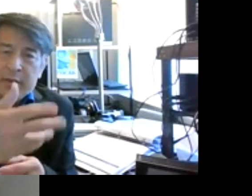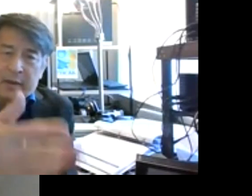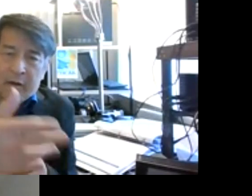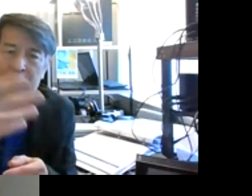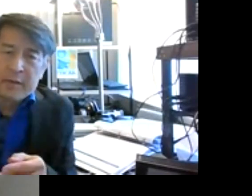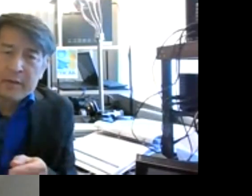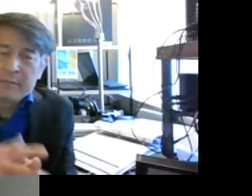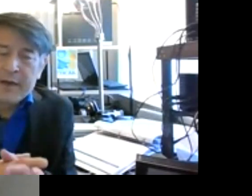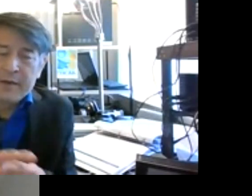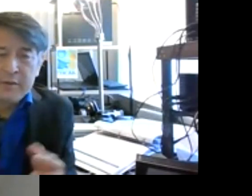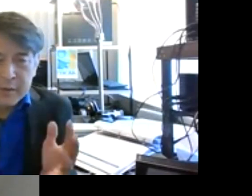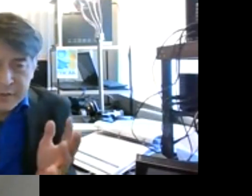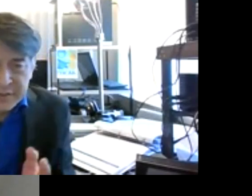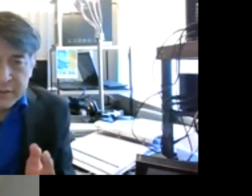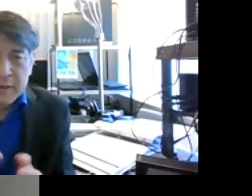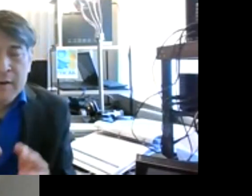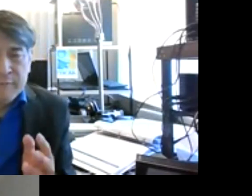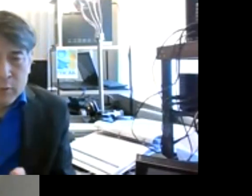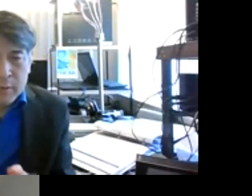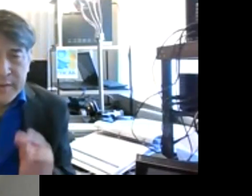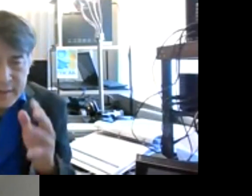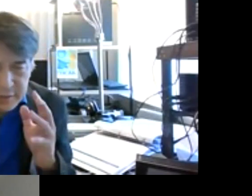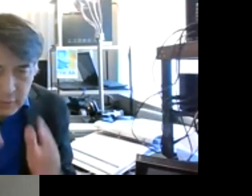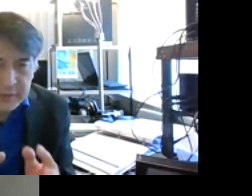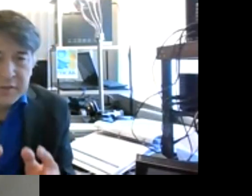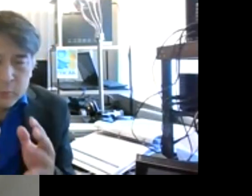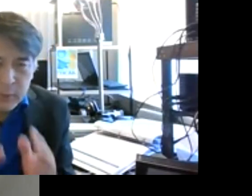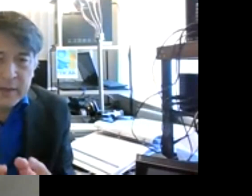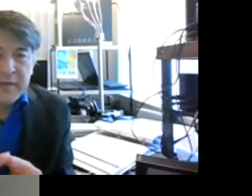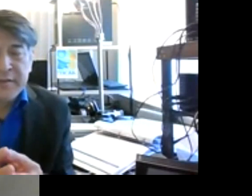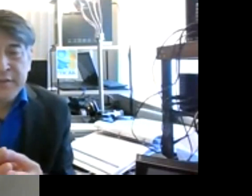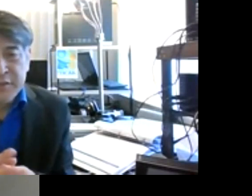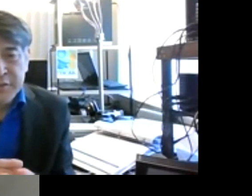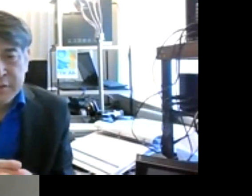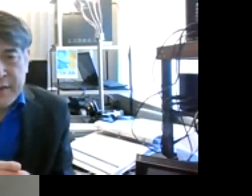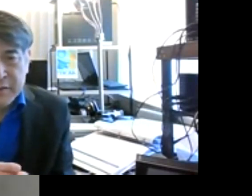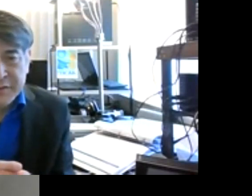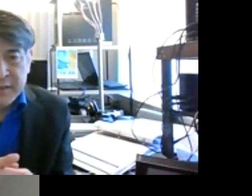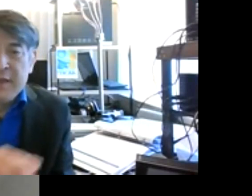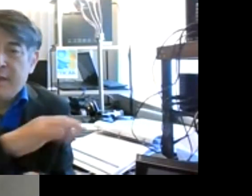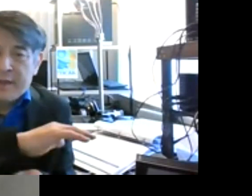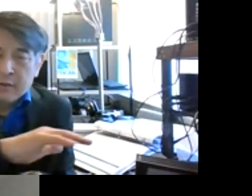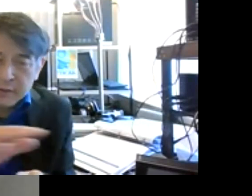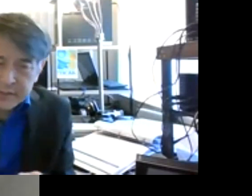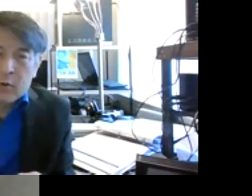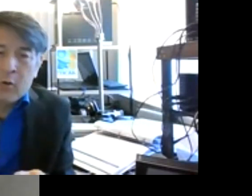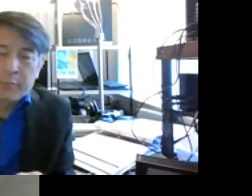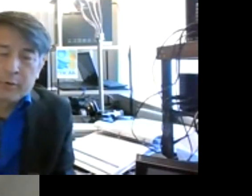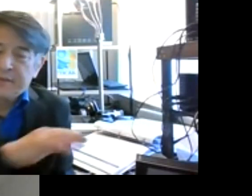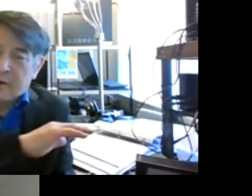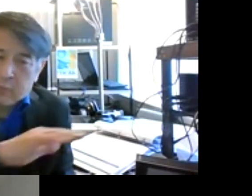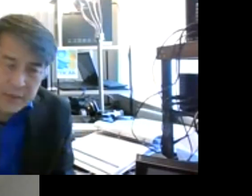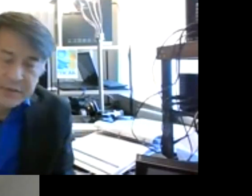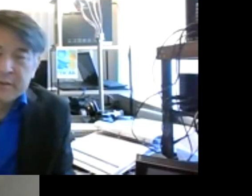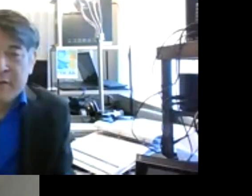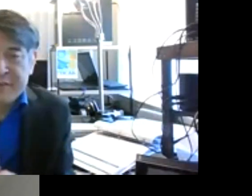Susan and Eric and Patty, you can consider forming, that is looking directly at the issues of housing, that looks at the whole